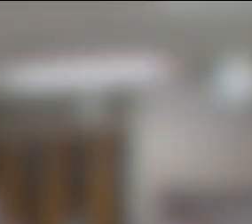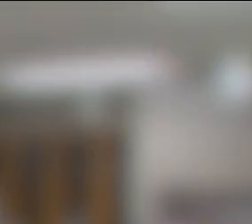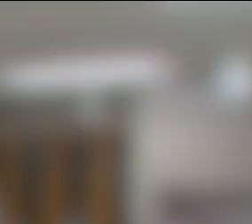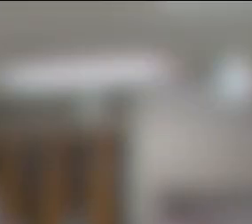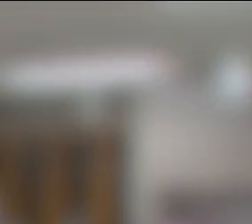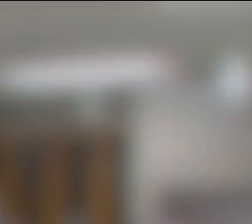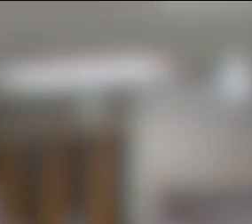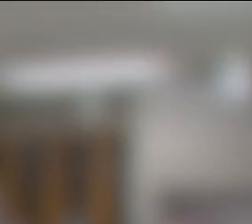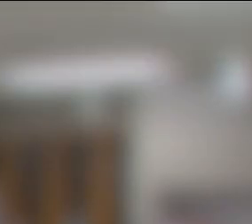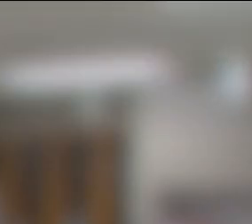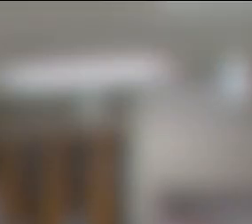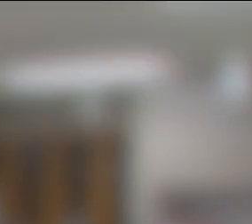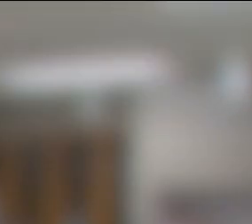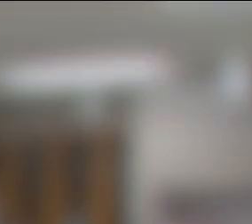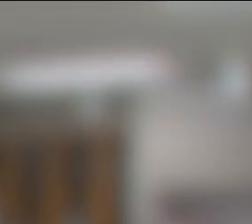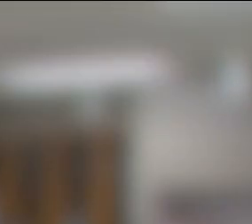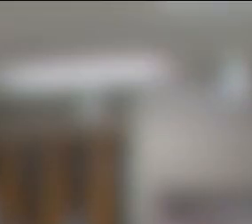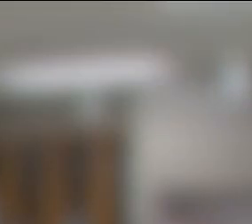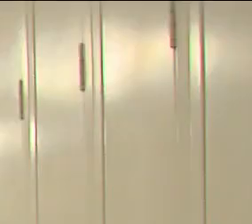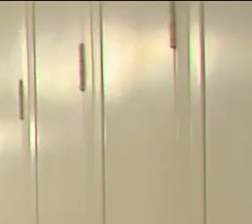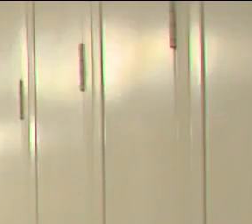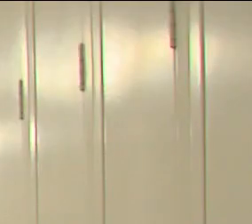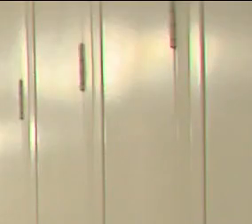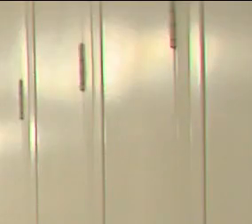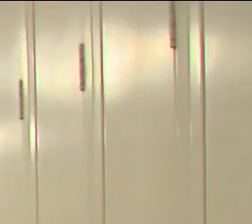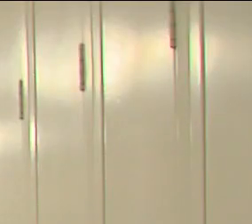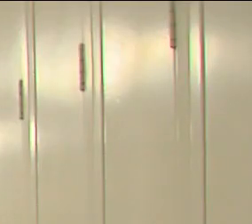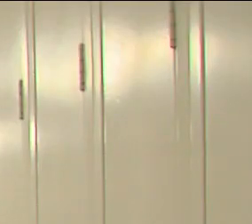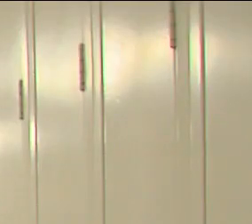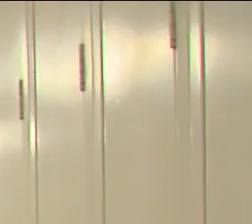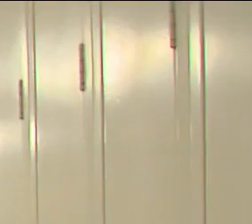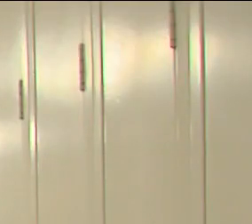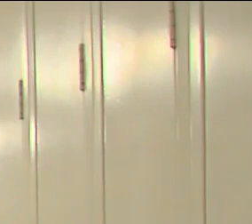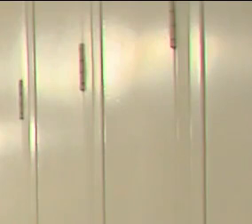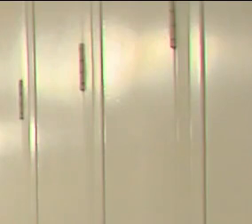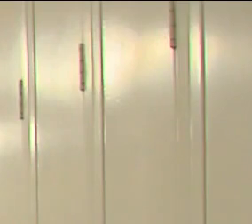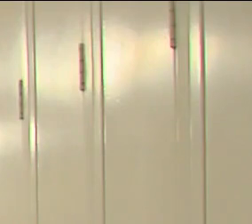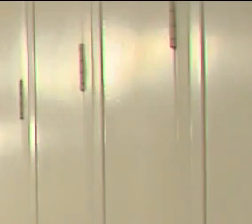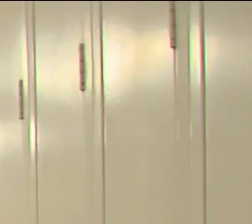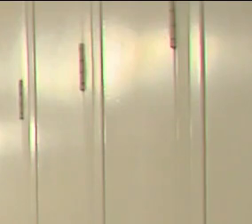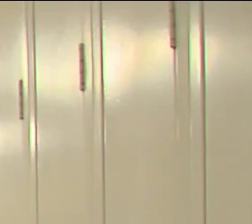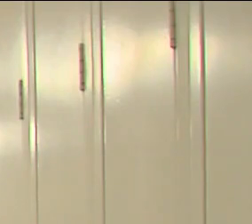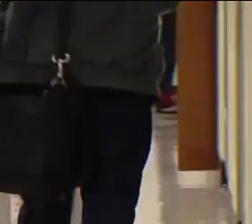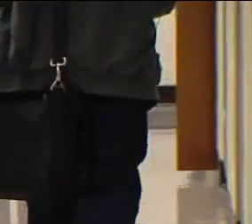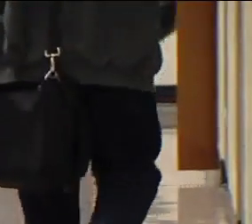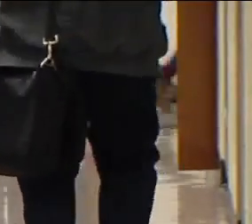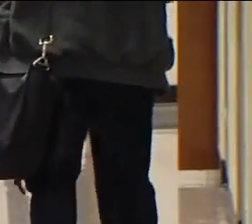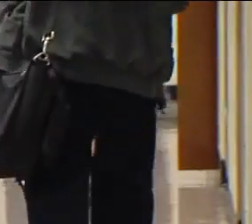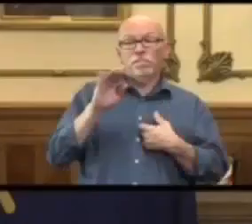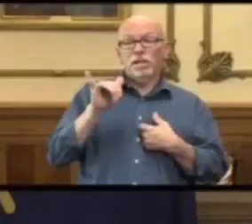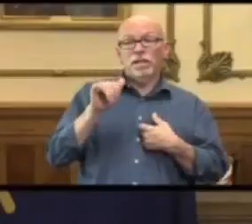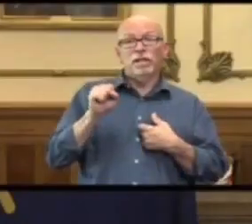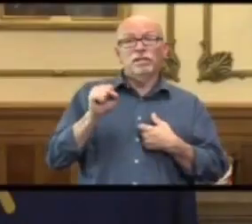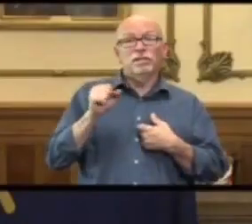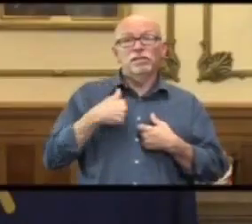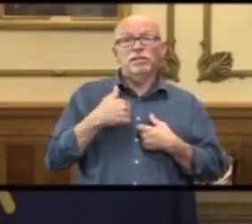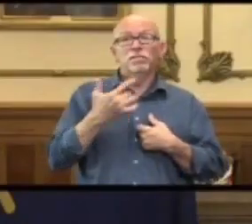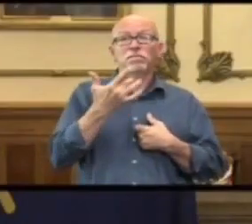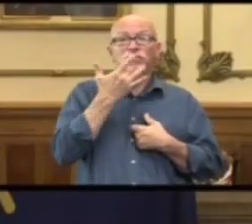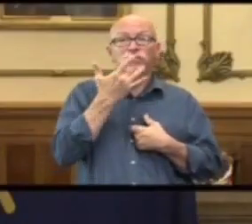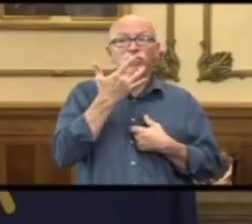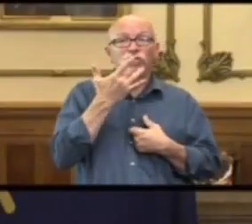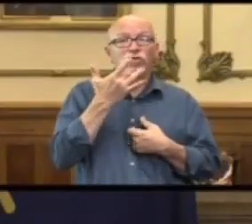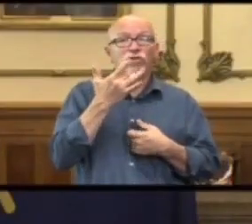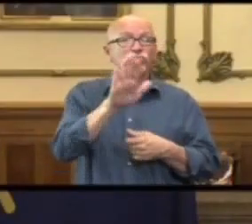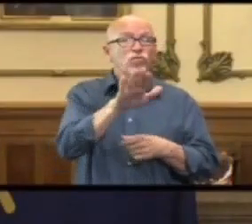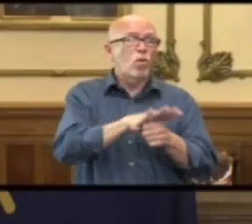the year. But Governor Holcomb says that could vary county by county. And if I have a bias, it is toward home rule